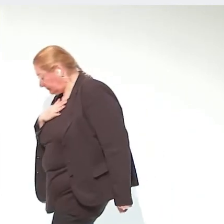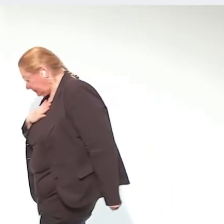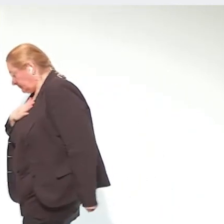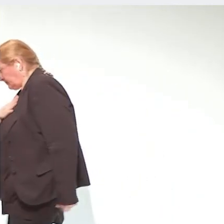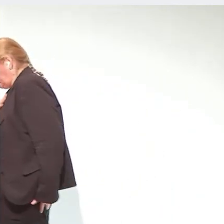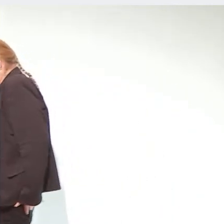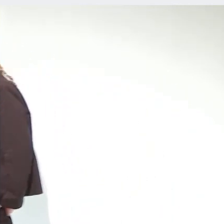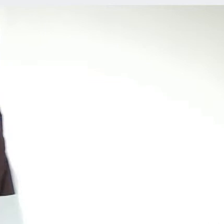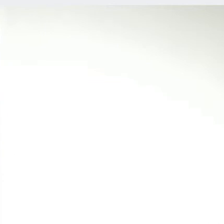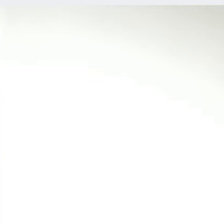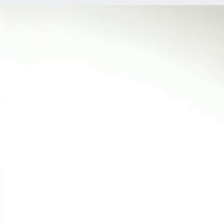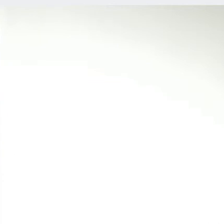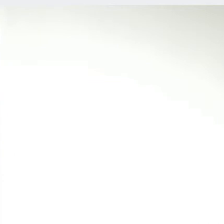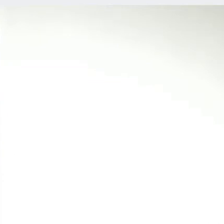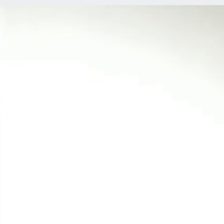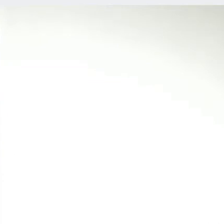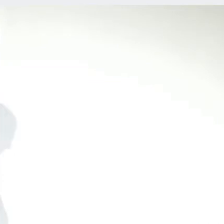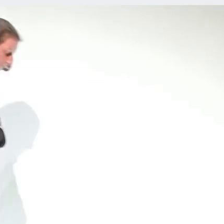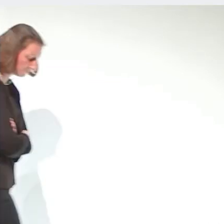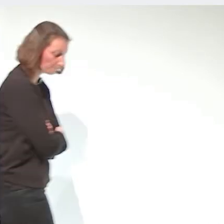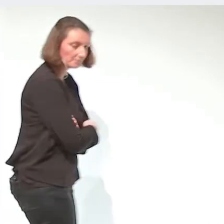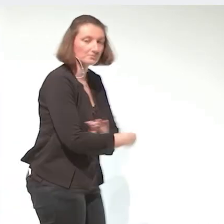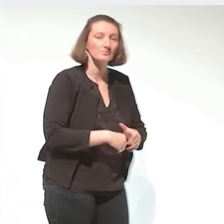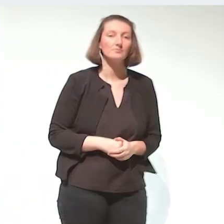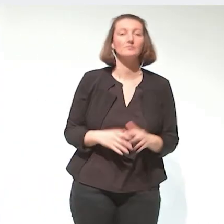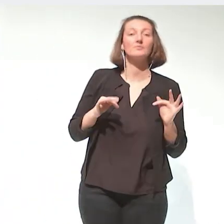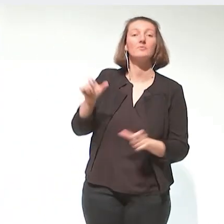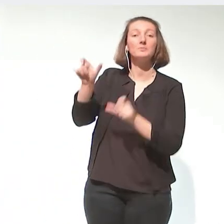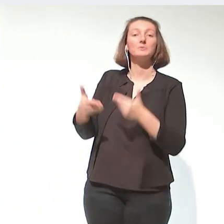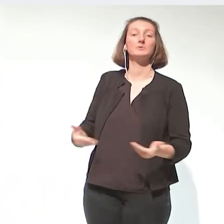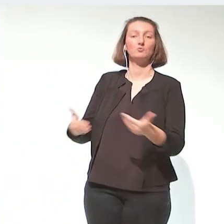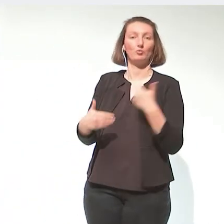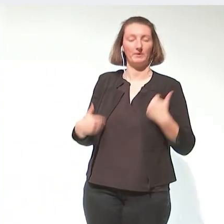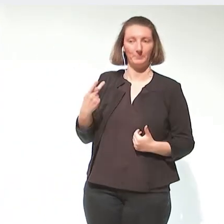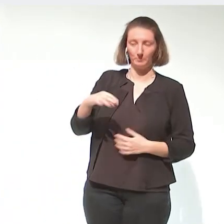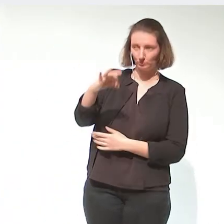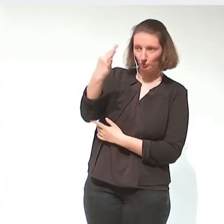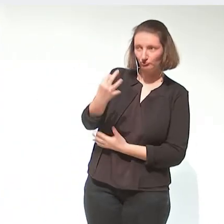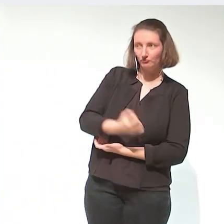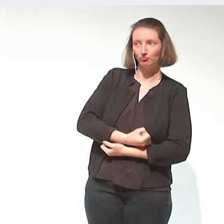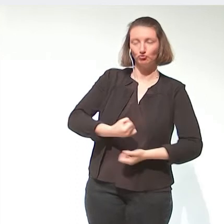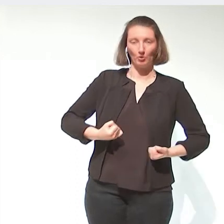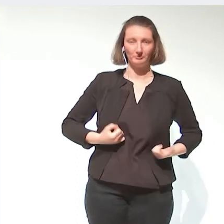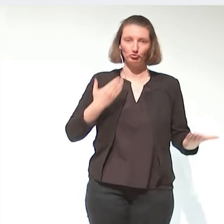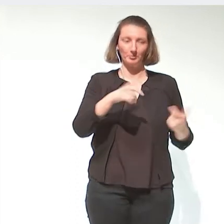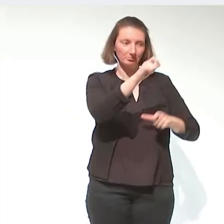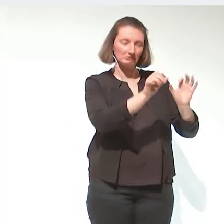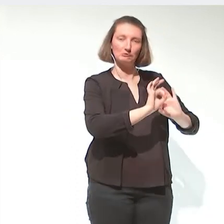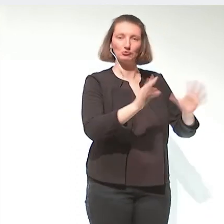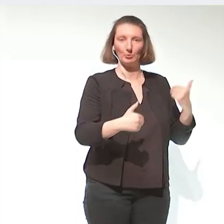effectiveness. Unemployed levels among the disabled is disproportionately high when compared